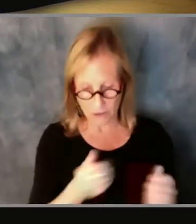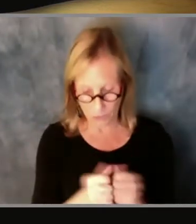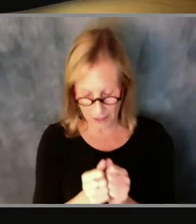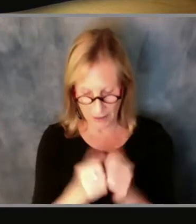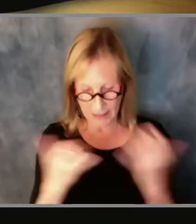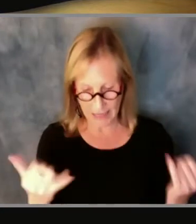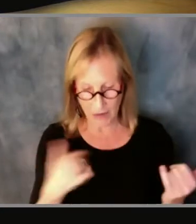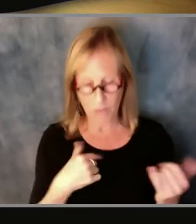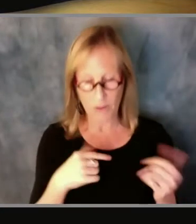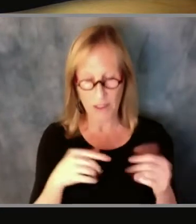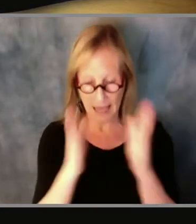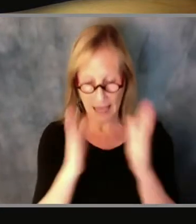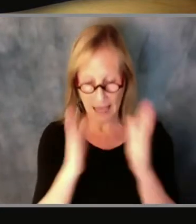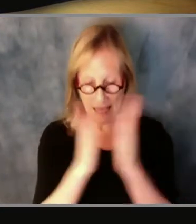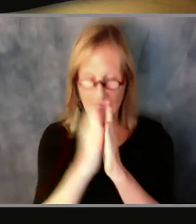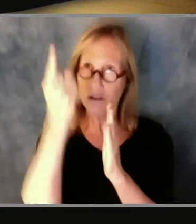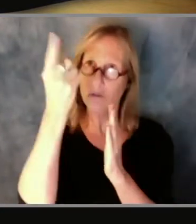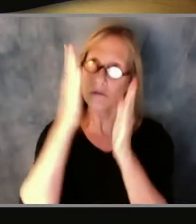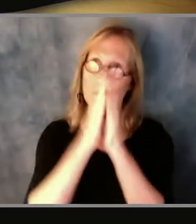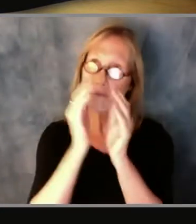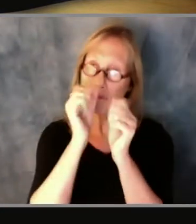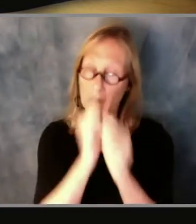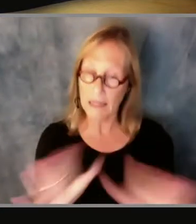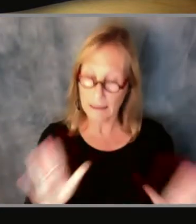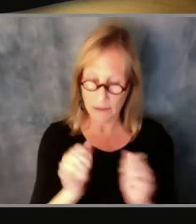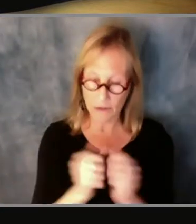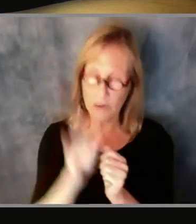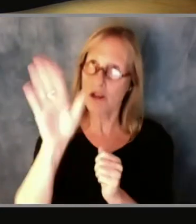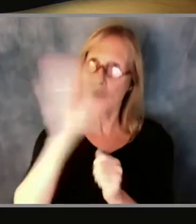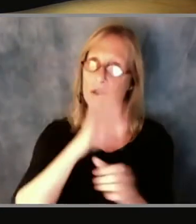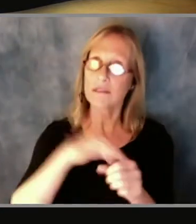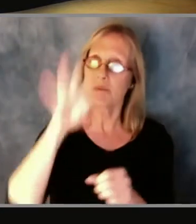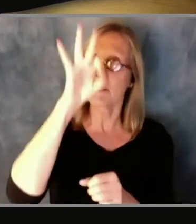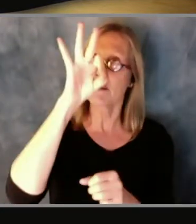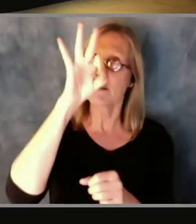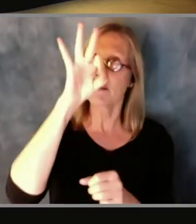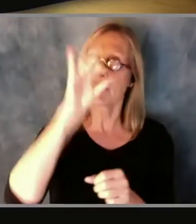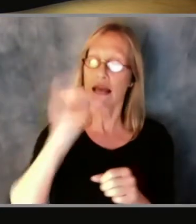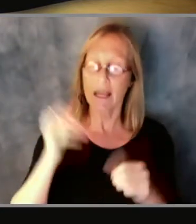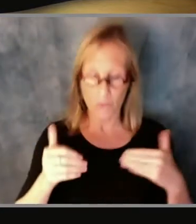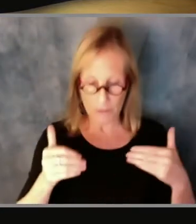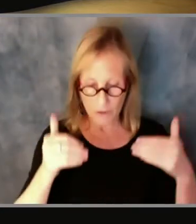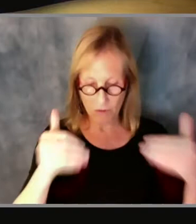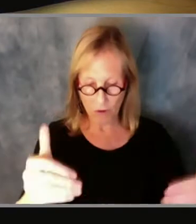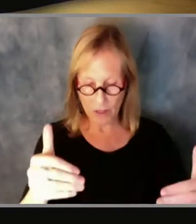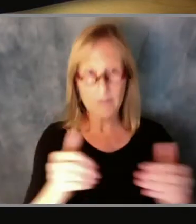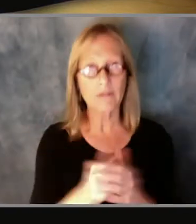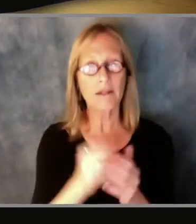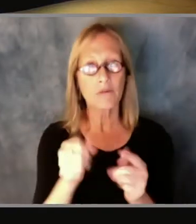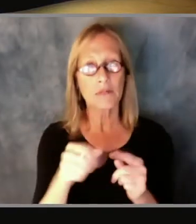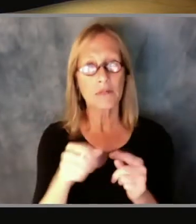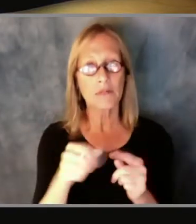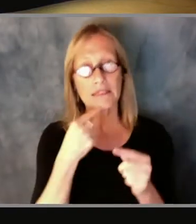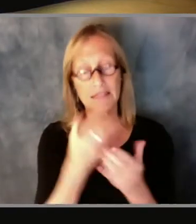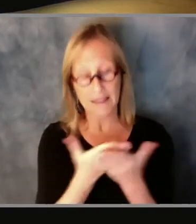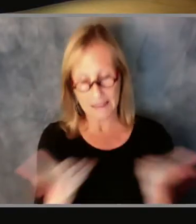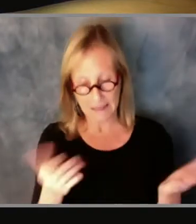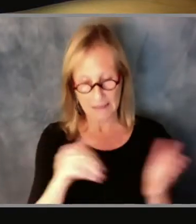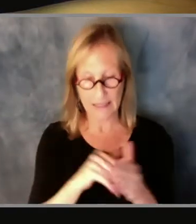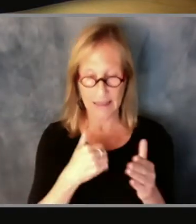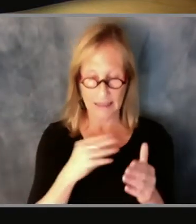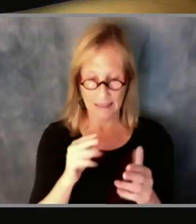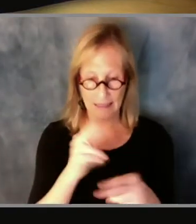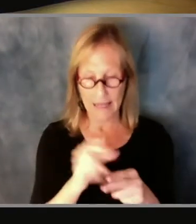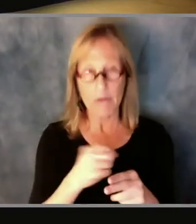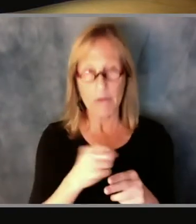bless us with Thy Spirit as we move forward. We love Thee and we say these things in the name of our Savior,